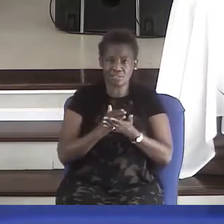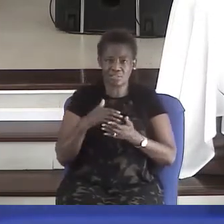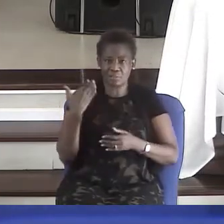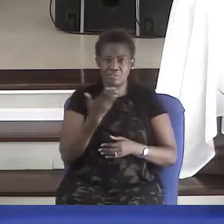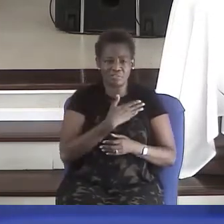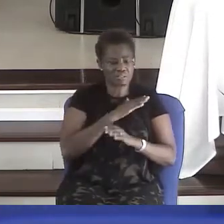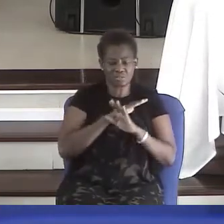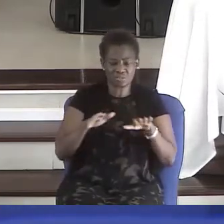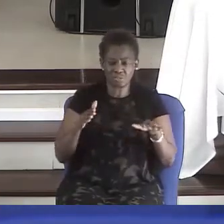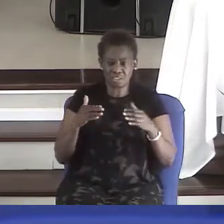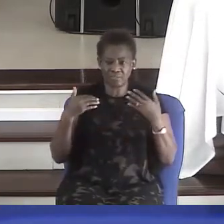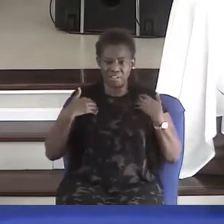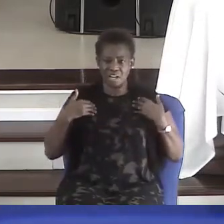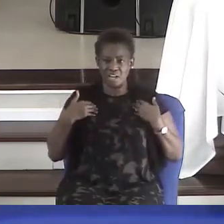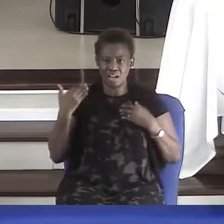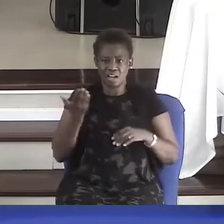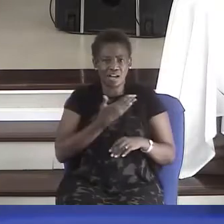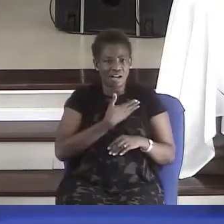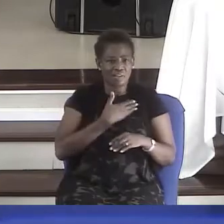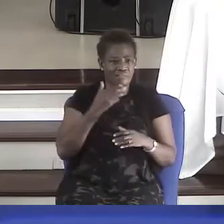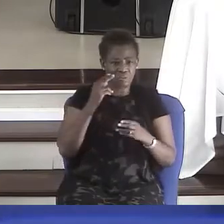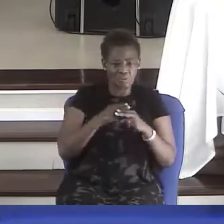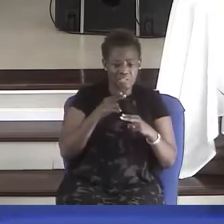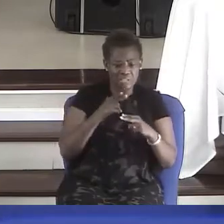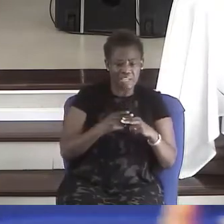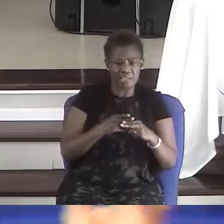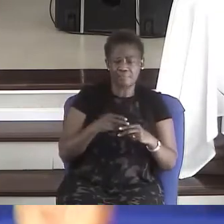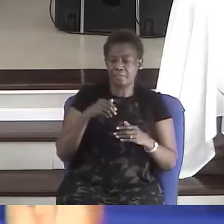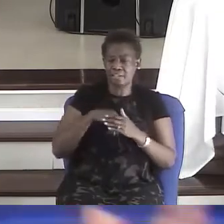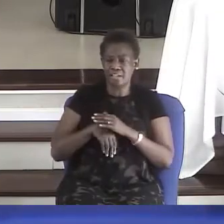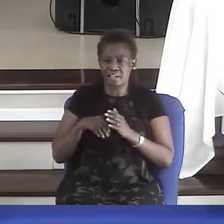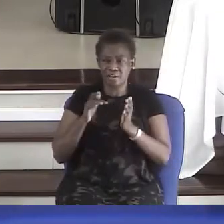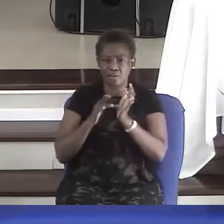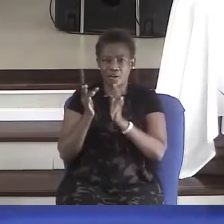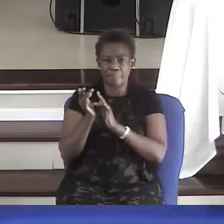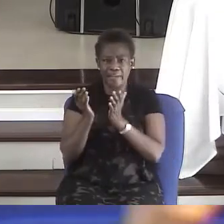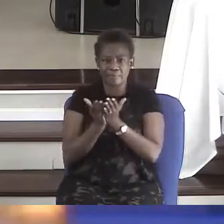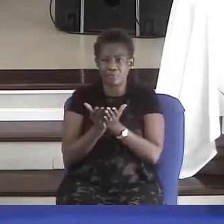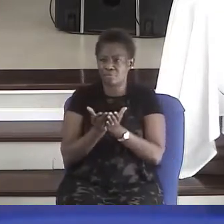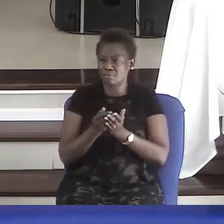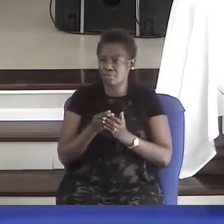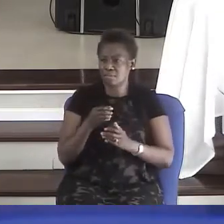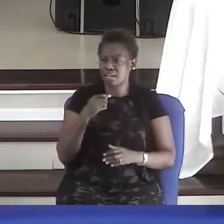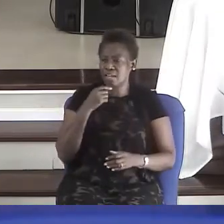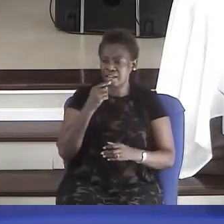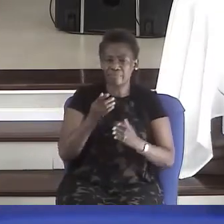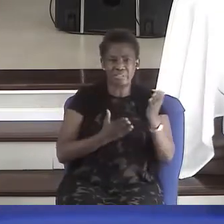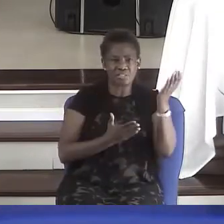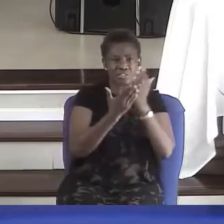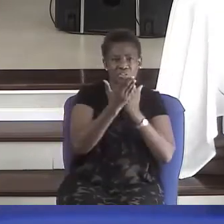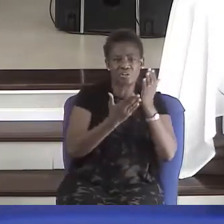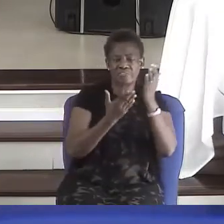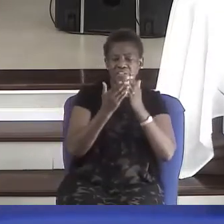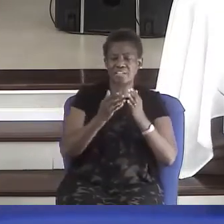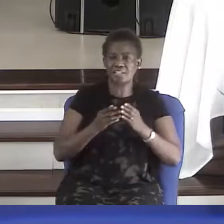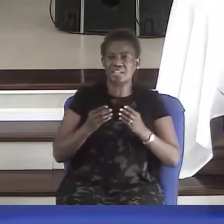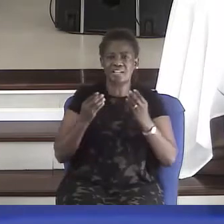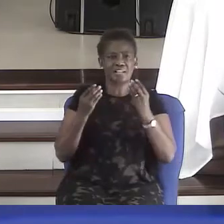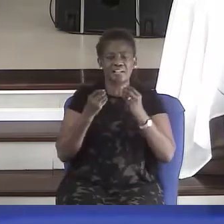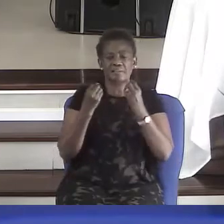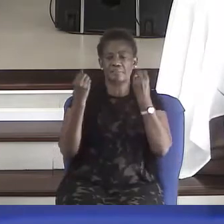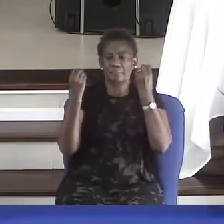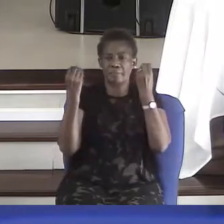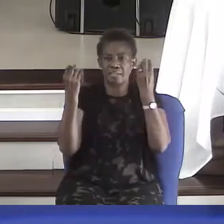And can I tell you, every church I've been to, and I've been serving in several churches, I know Nightingale Grove Baptist,